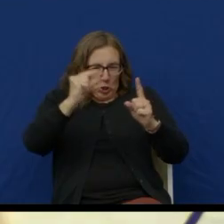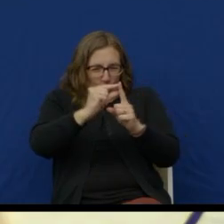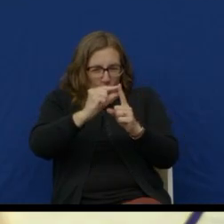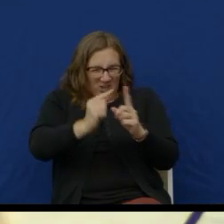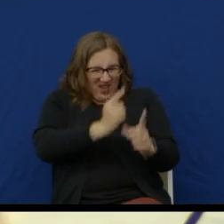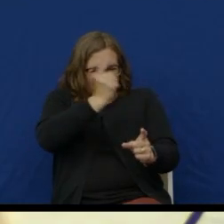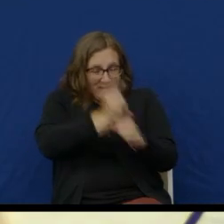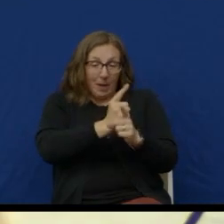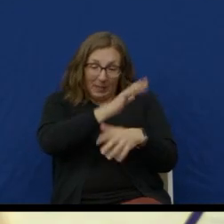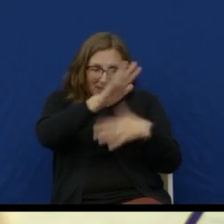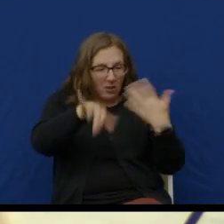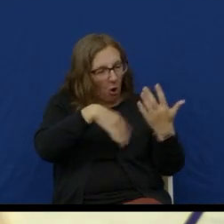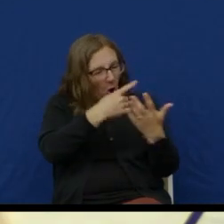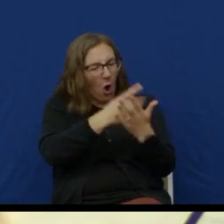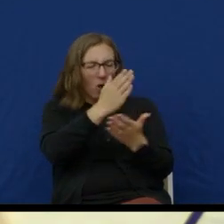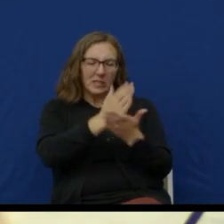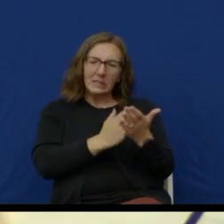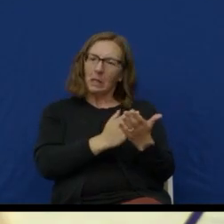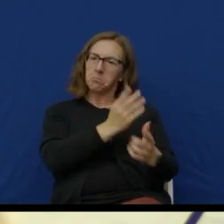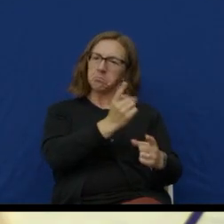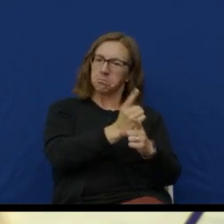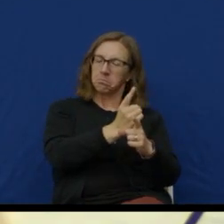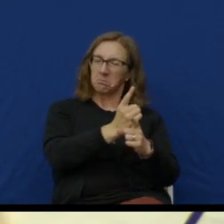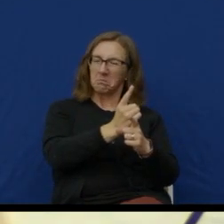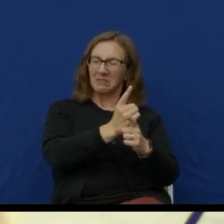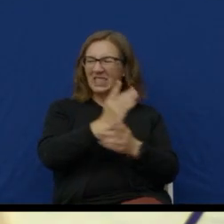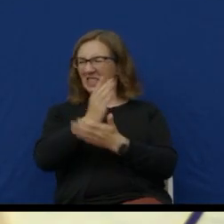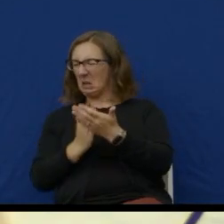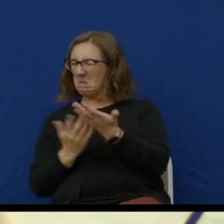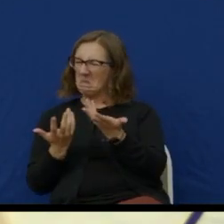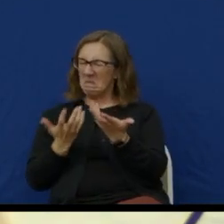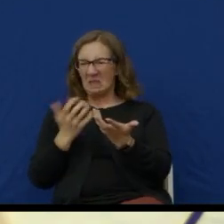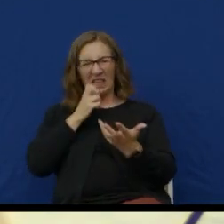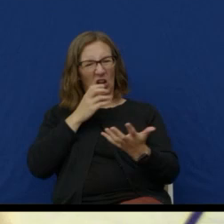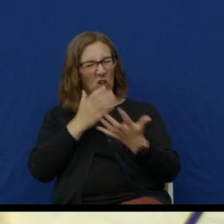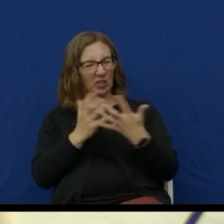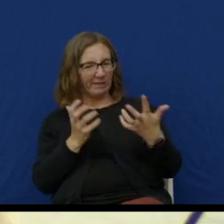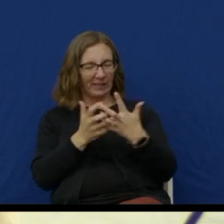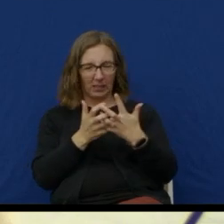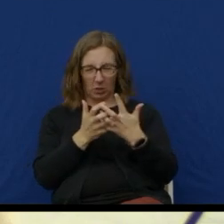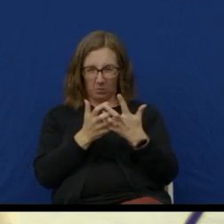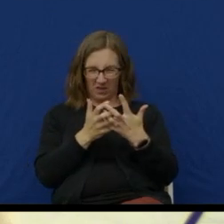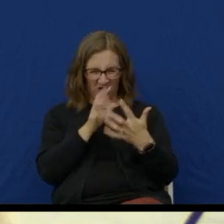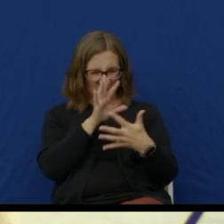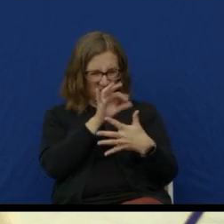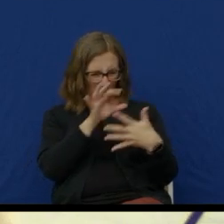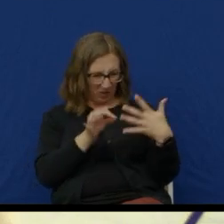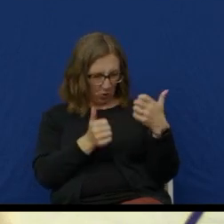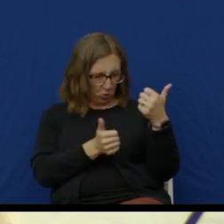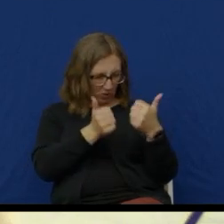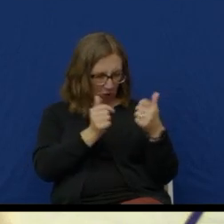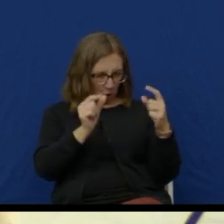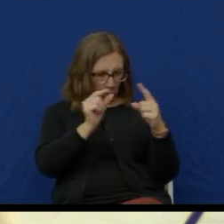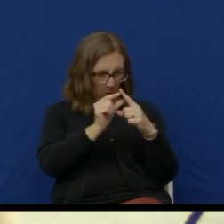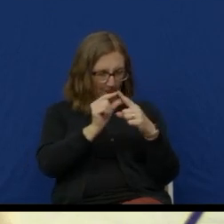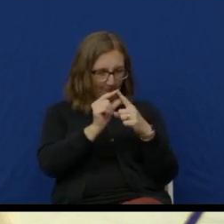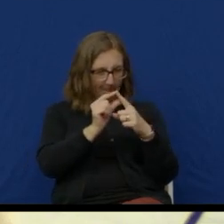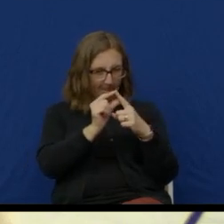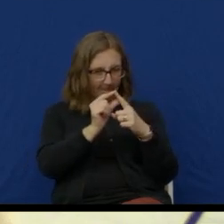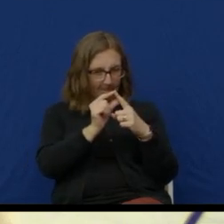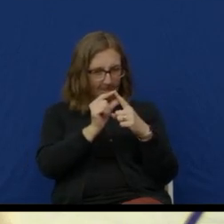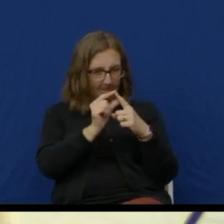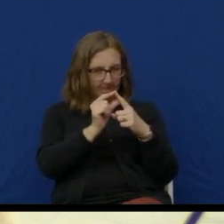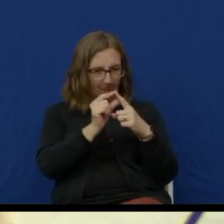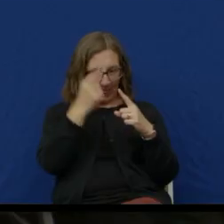those terms. There really is, but it is a difficult choice as to which one you're going to go with. So I think that's something for the